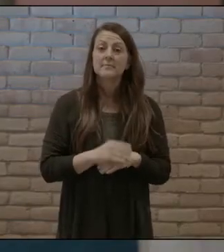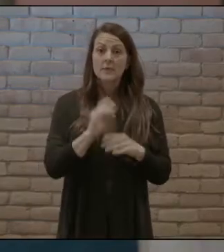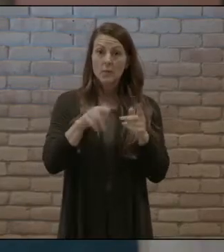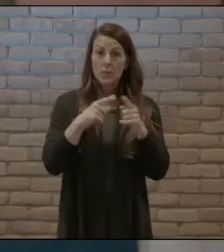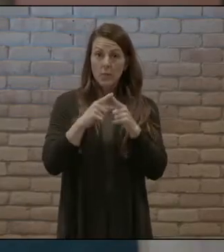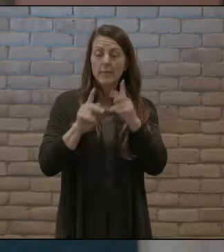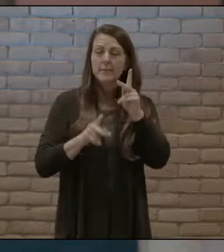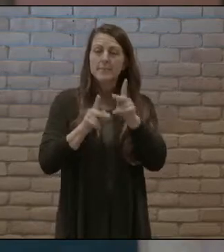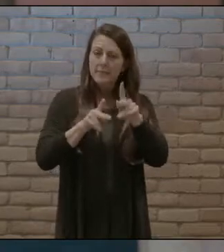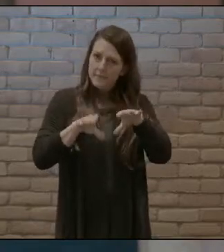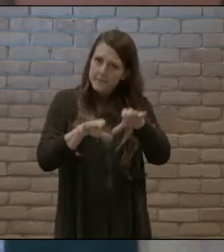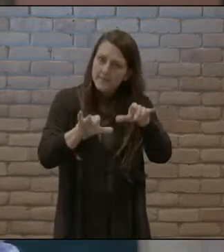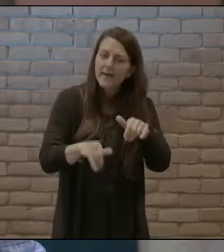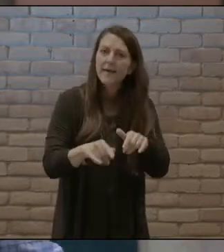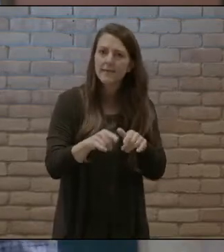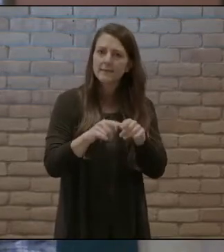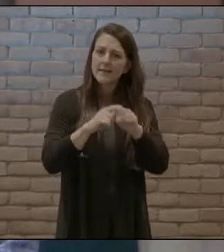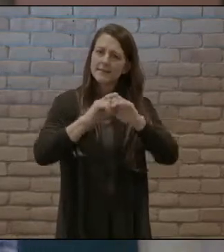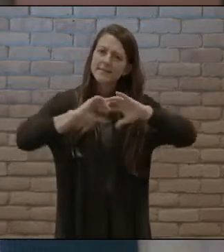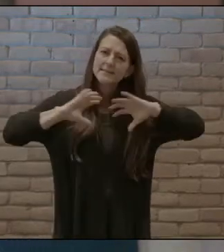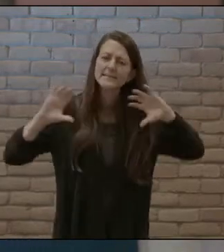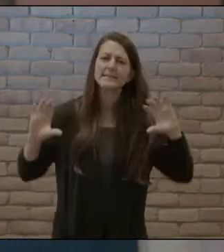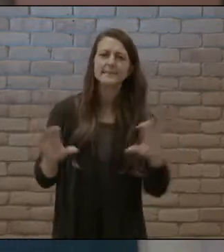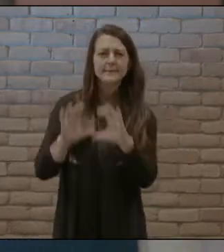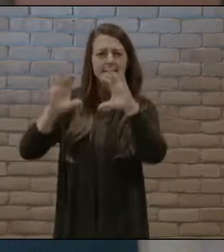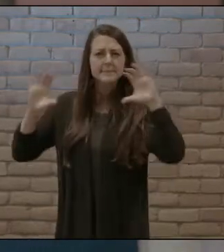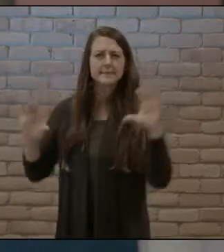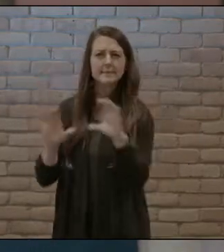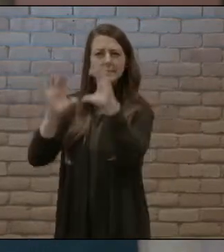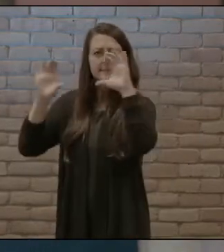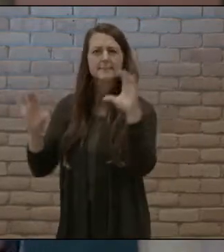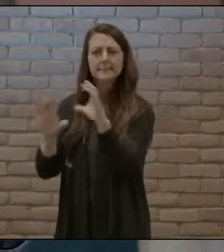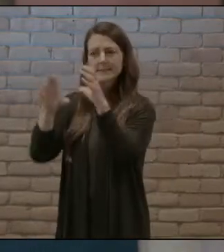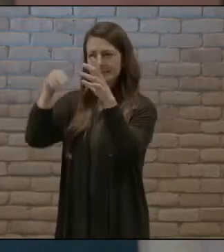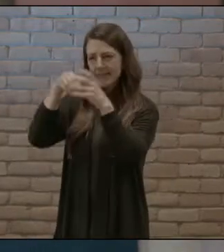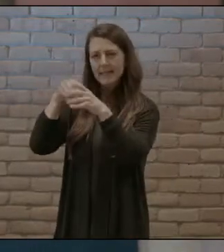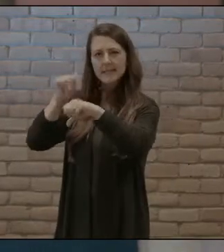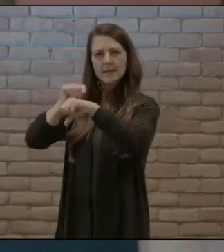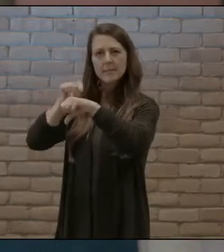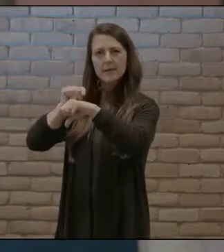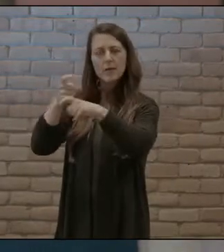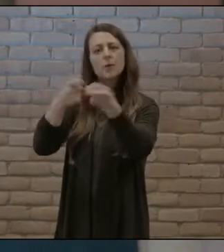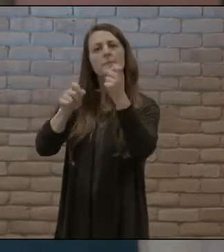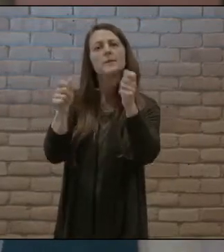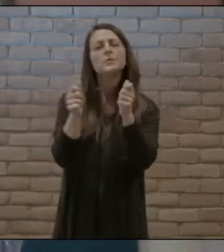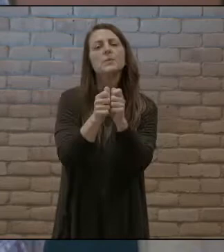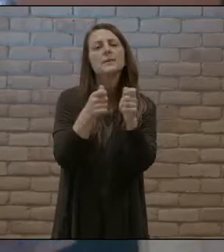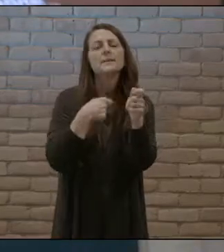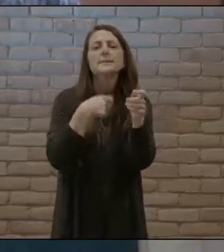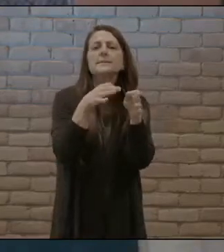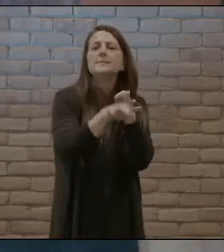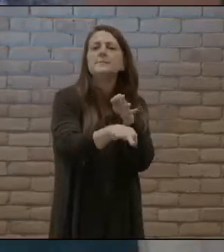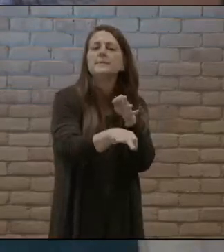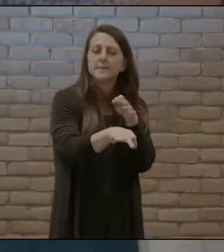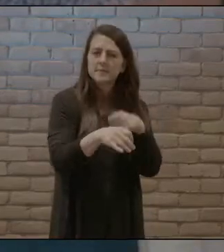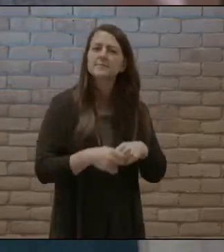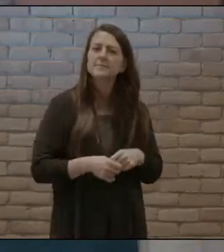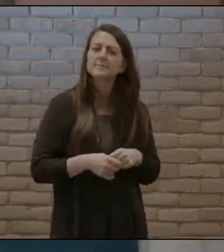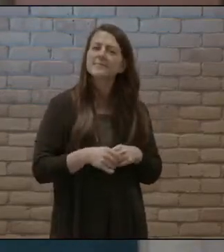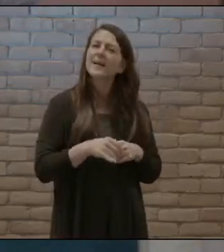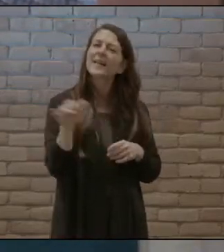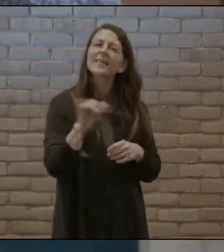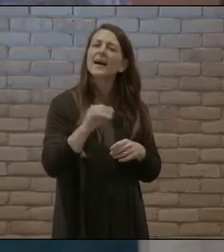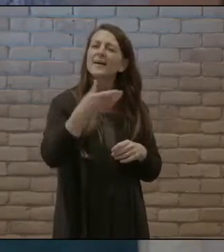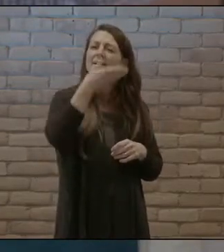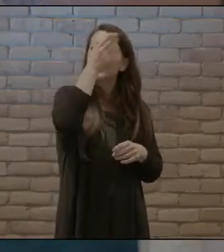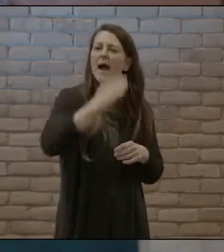that, all the ornateness of the temple was replaced with simplicity. It was like God was stripping